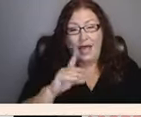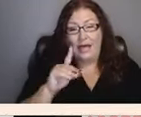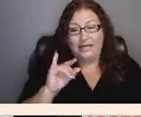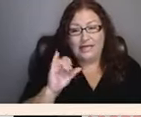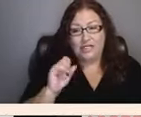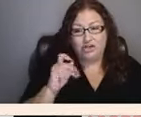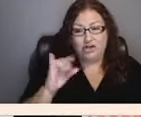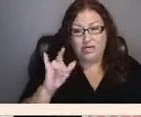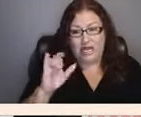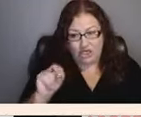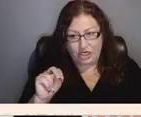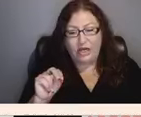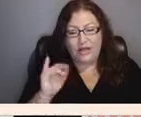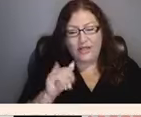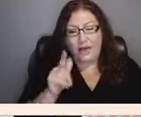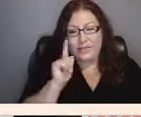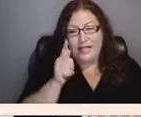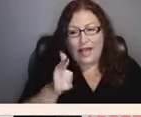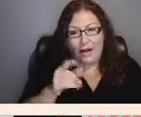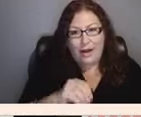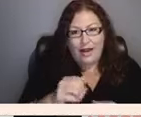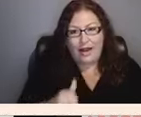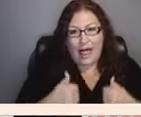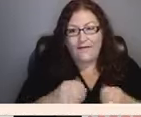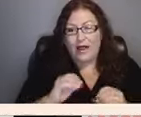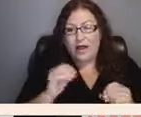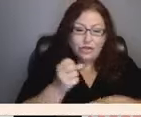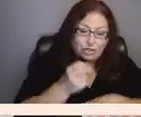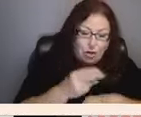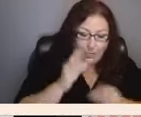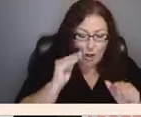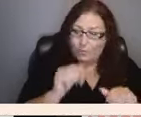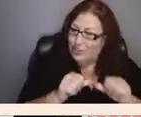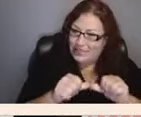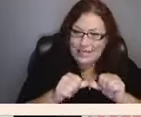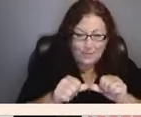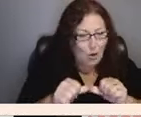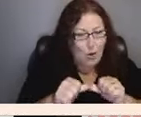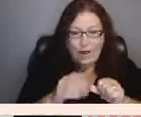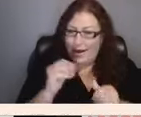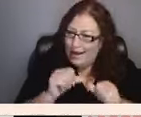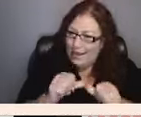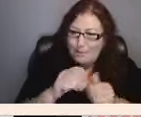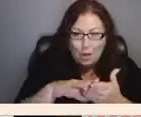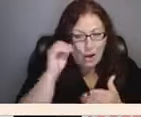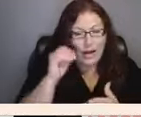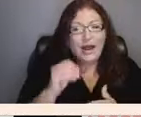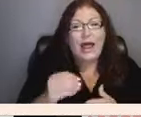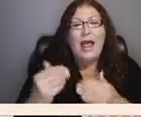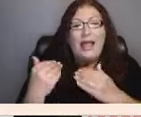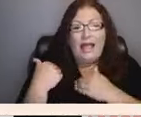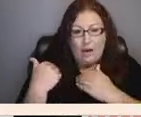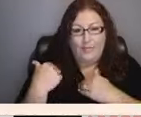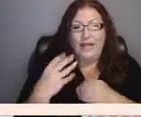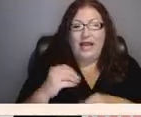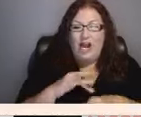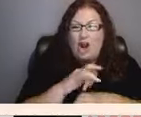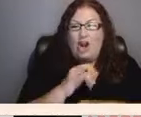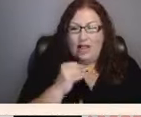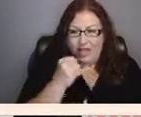later in life. I say nothing trumps hope, just keep going, keeps learning, on accountability in early intervention